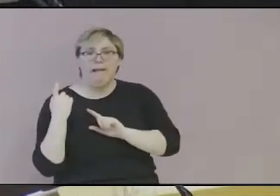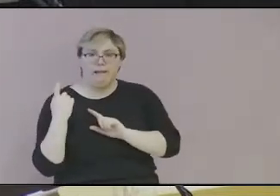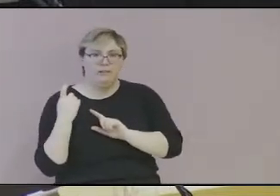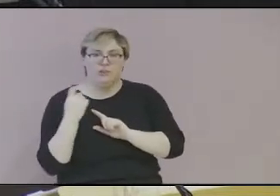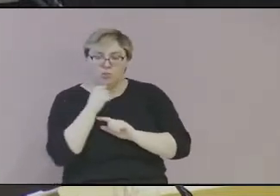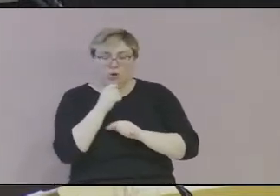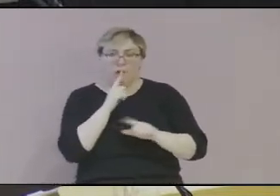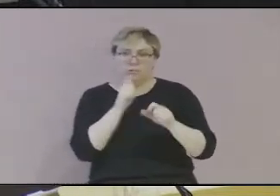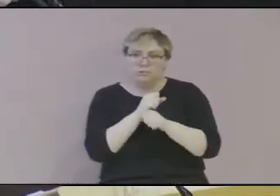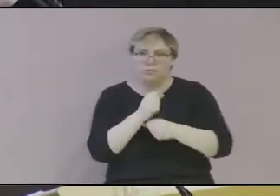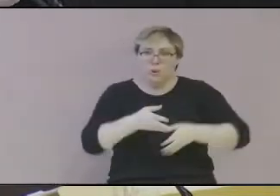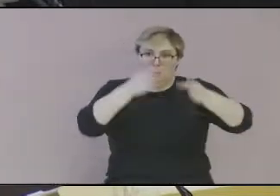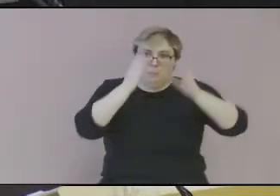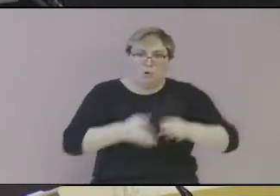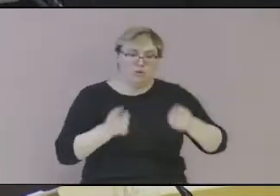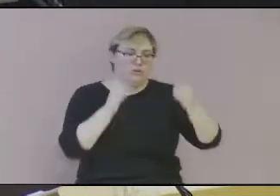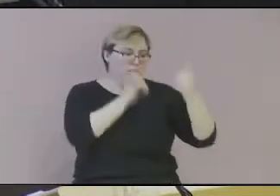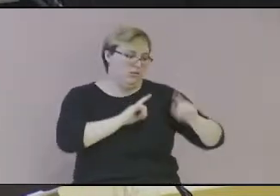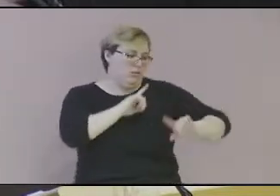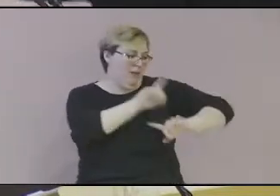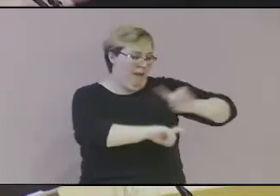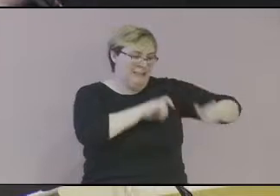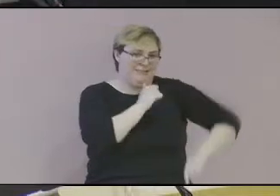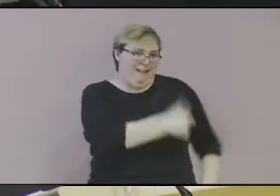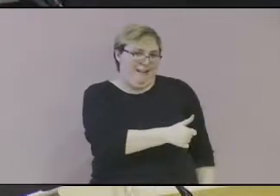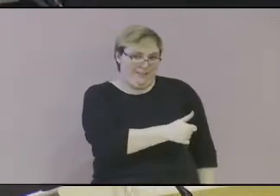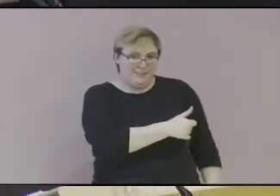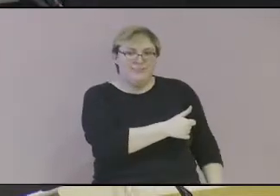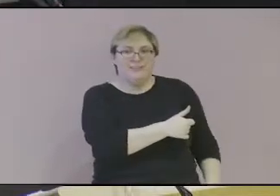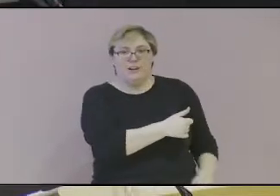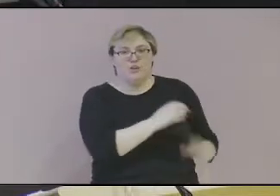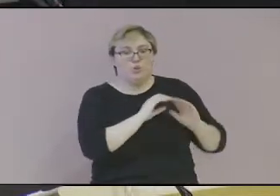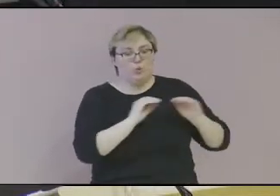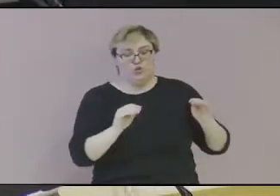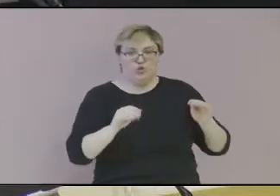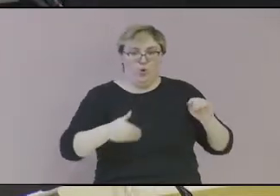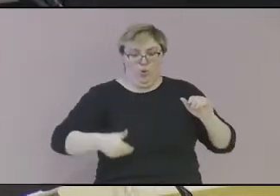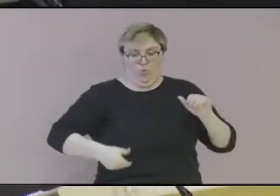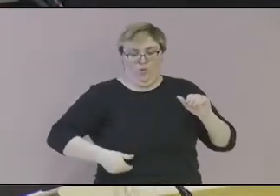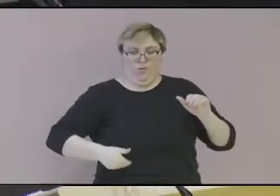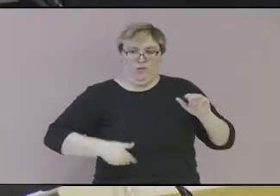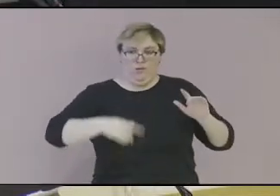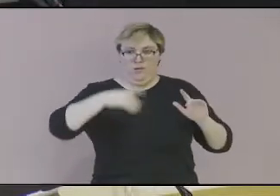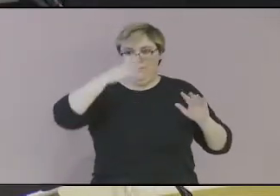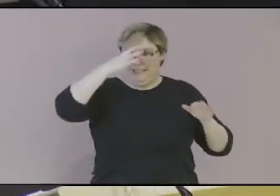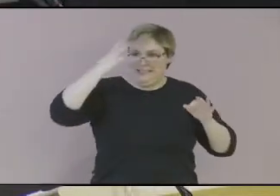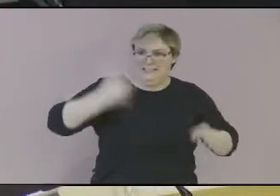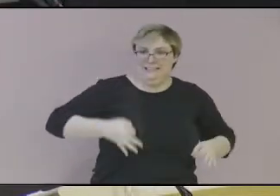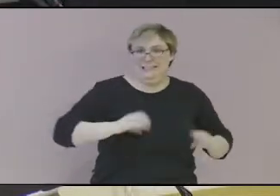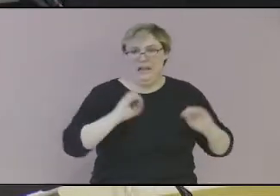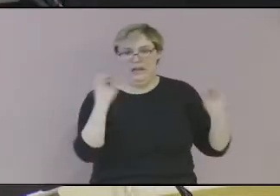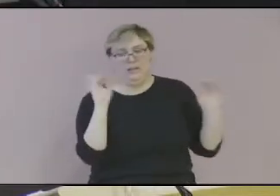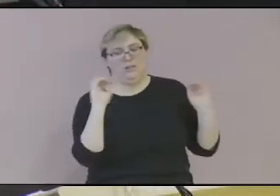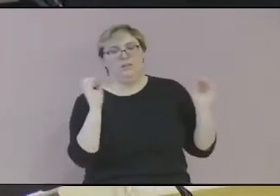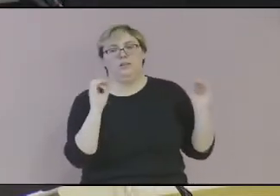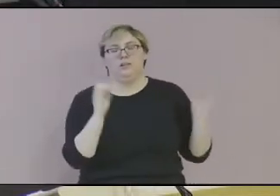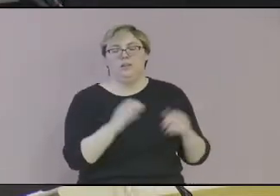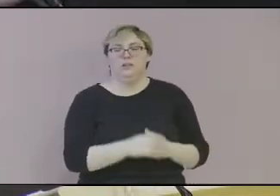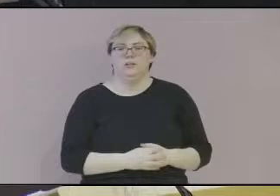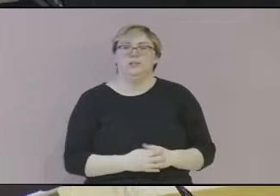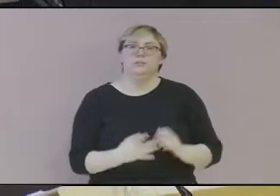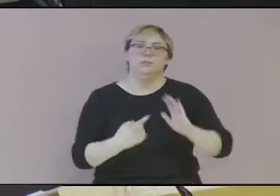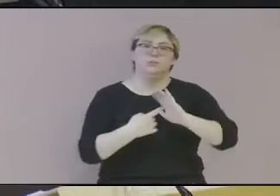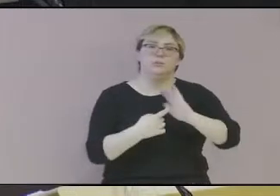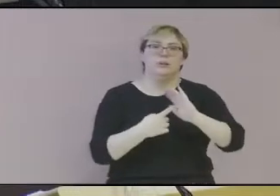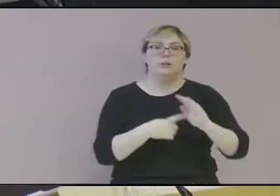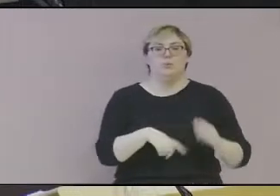you've employed or seen. So I went to a lot of hospital management meetings in 2020 and 2021 where